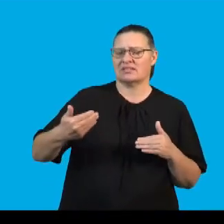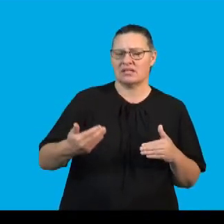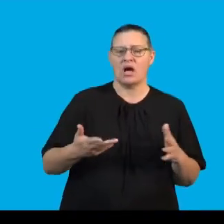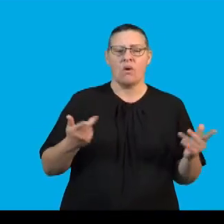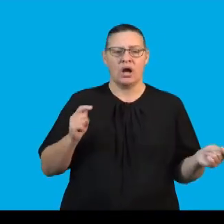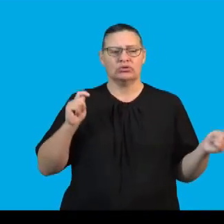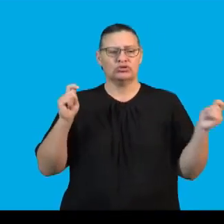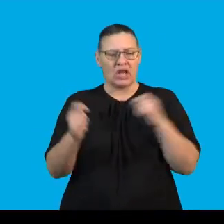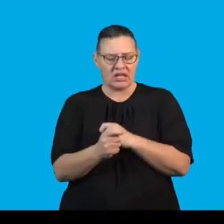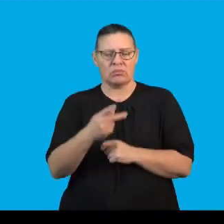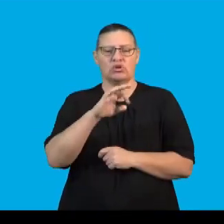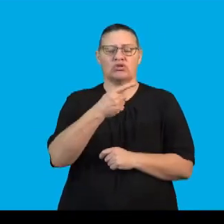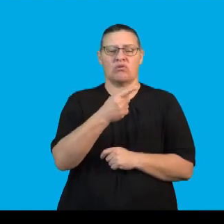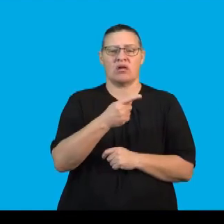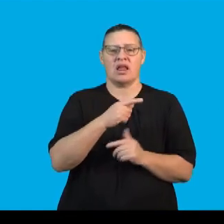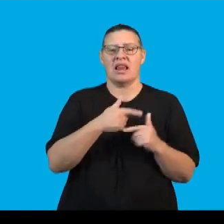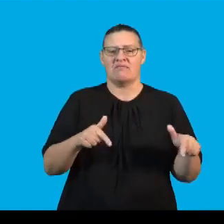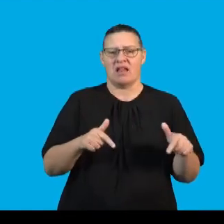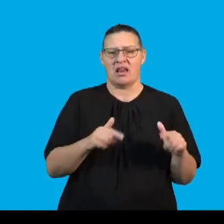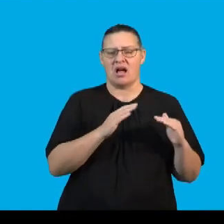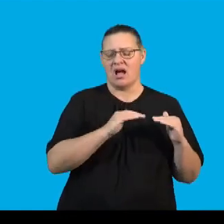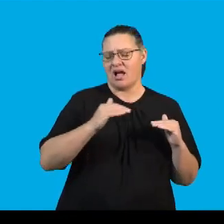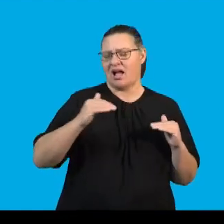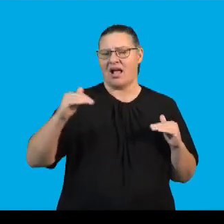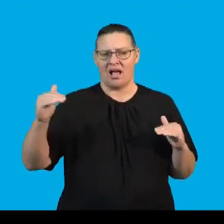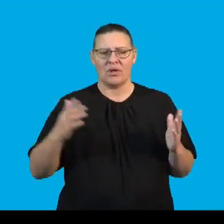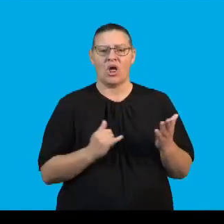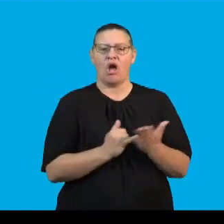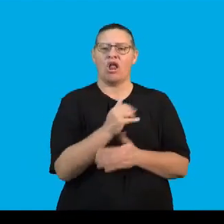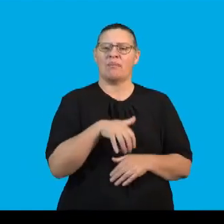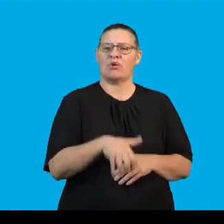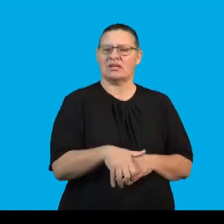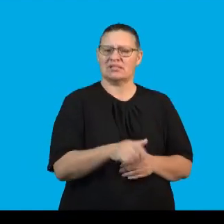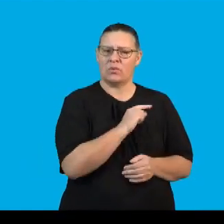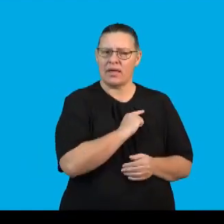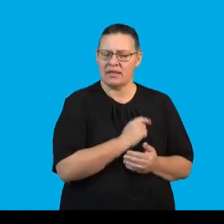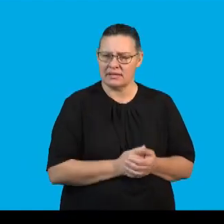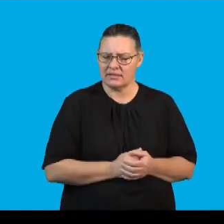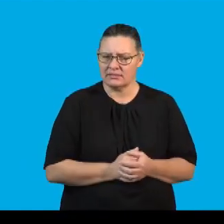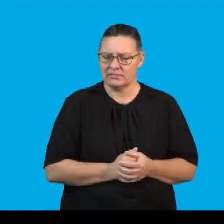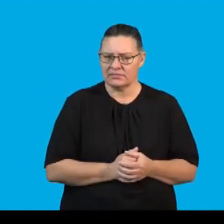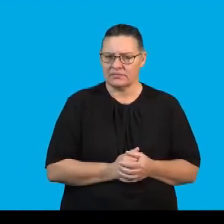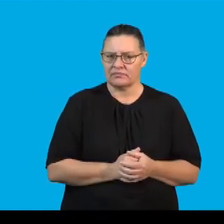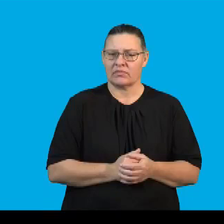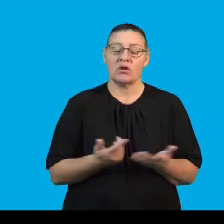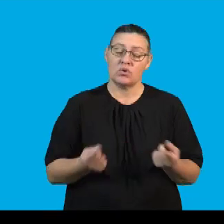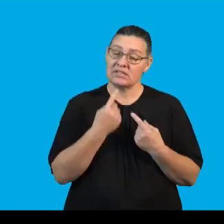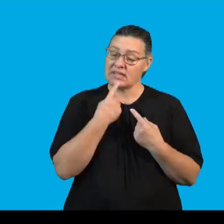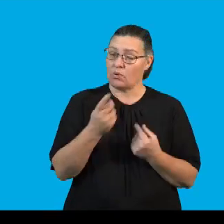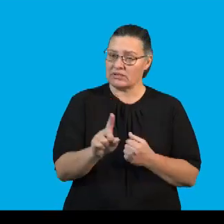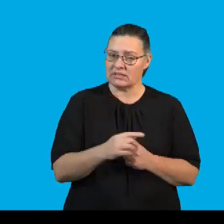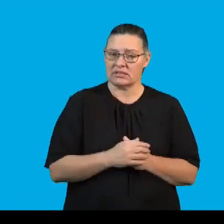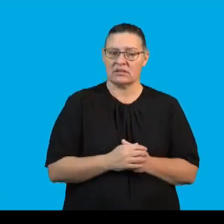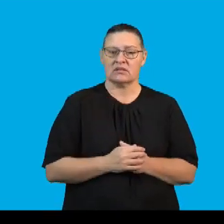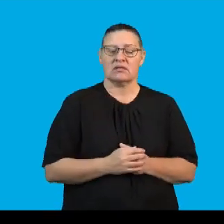change in progesterone levels in the woman's blood during the early stages of pregnancy. So you are going to